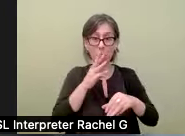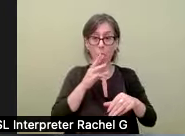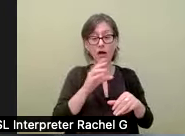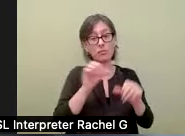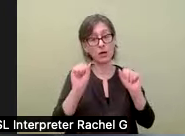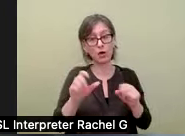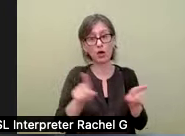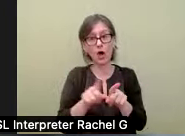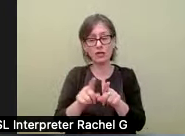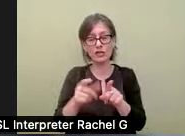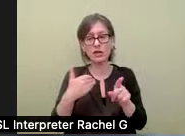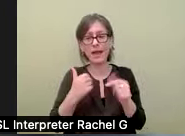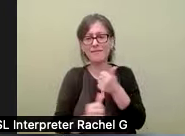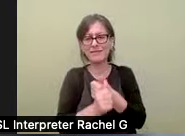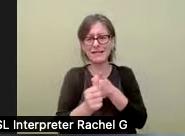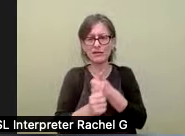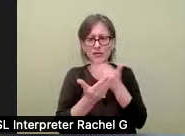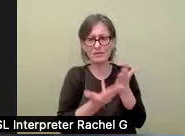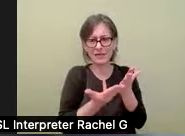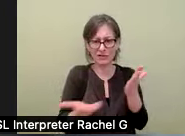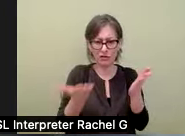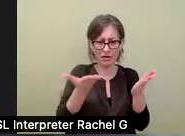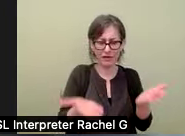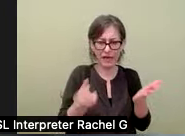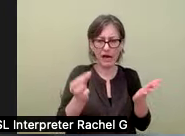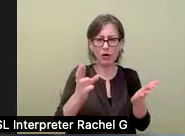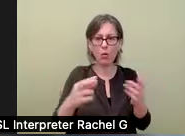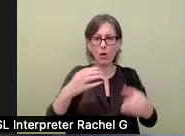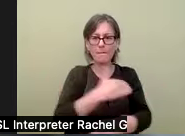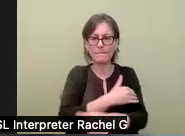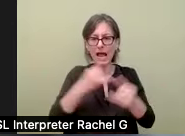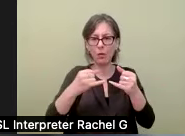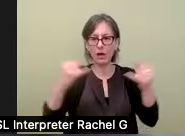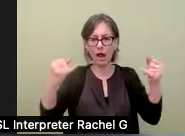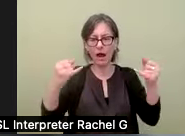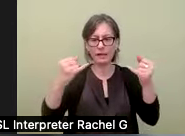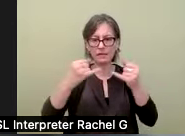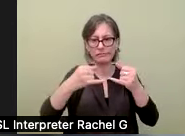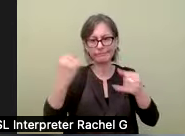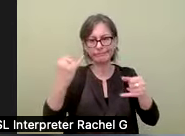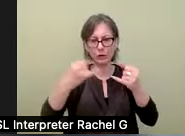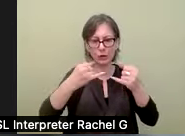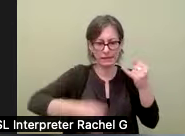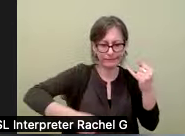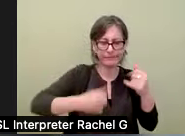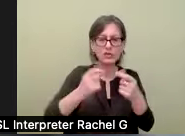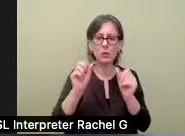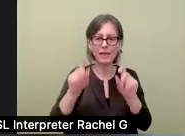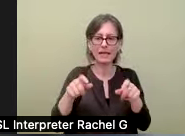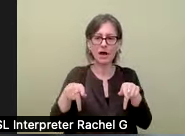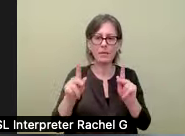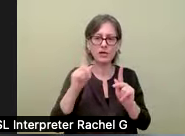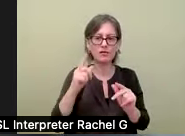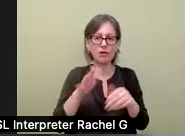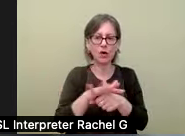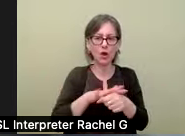also be, again, hazardous materials or down power lines. So we need to have an opportunity for local officials to go